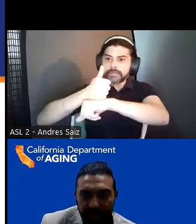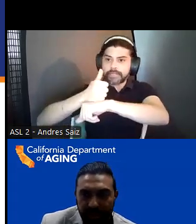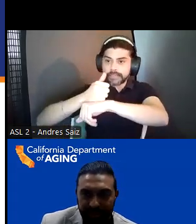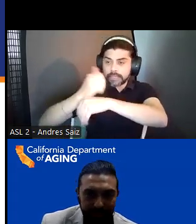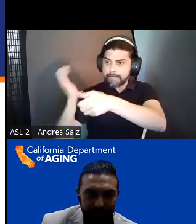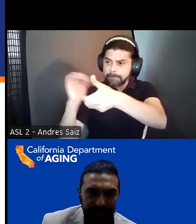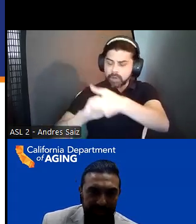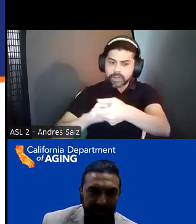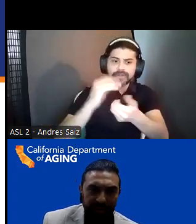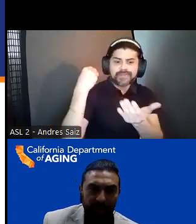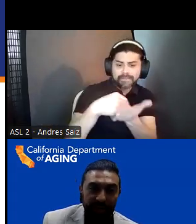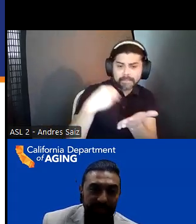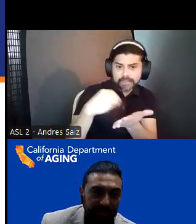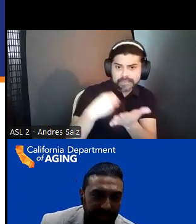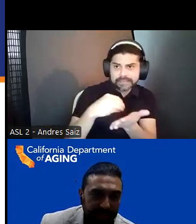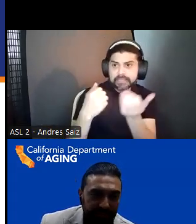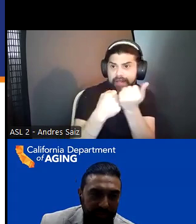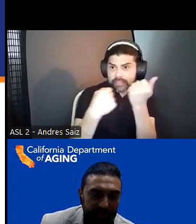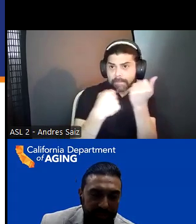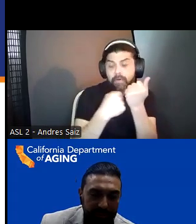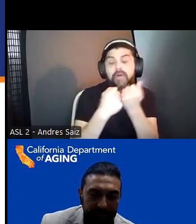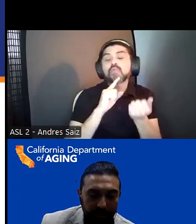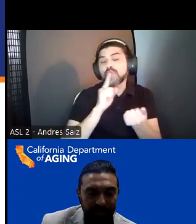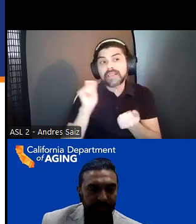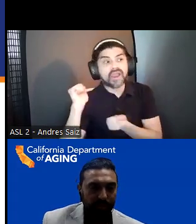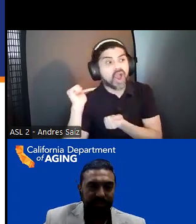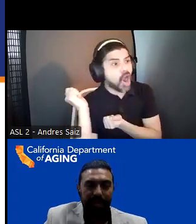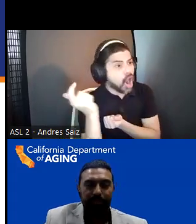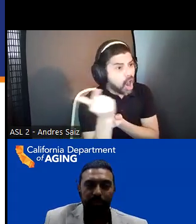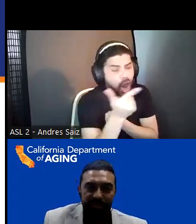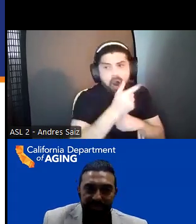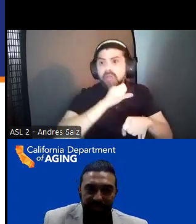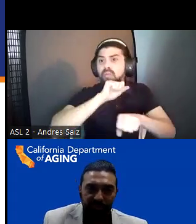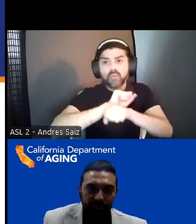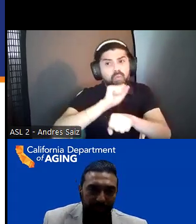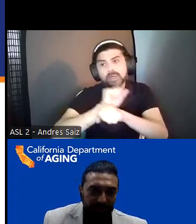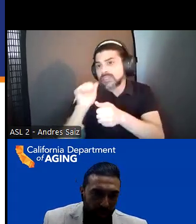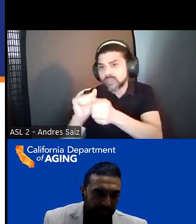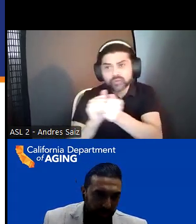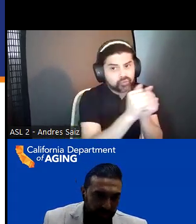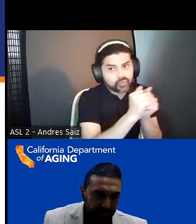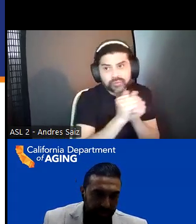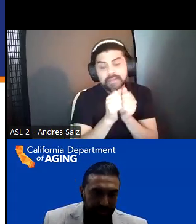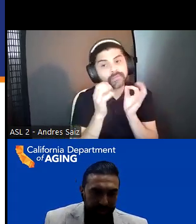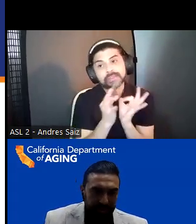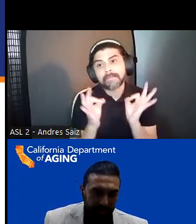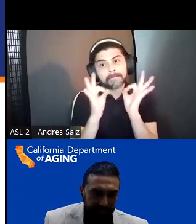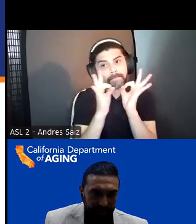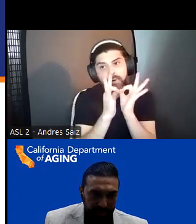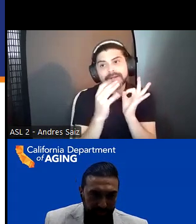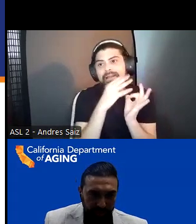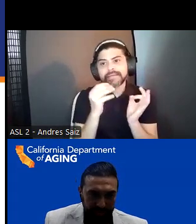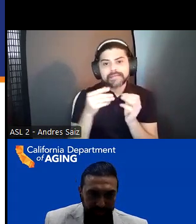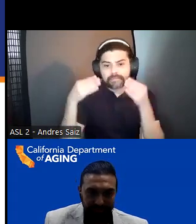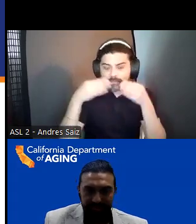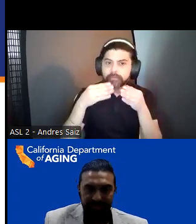effort. The MPA is really that all hands on deck effort and a really strong example of a successful public-private partnership. Our